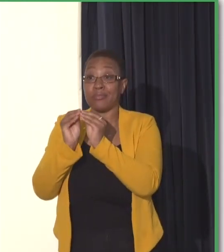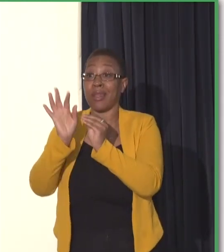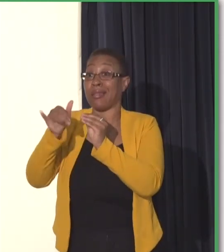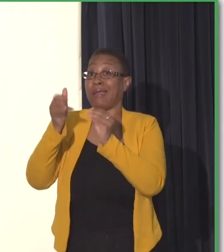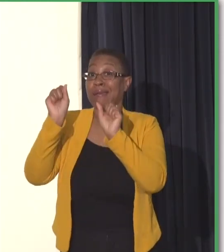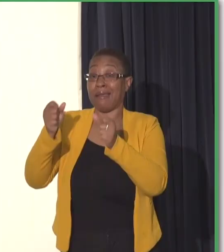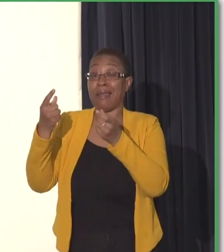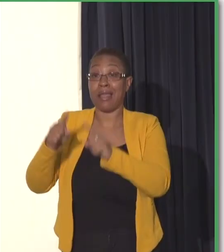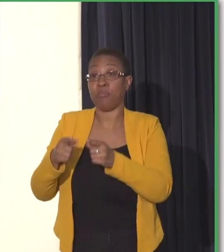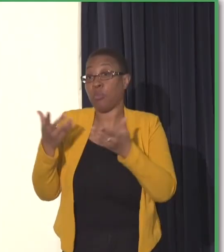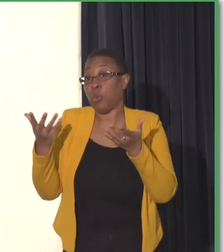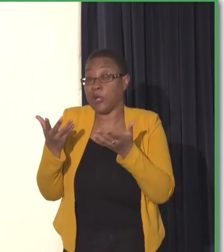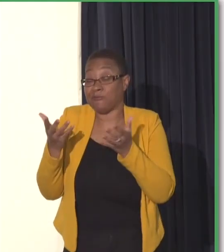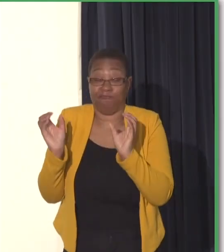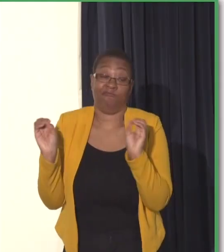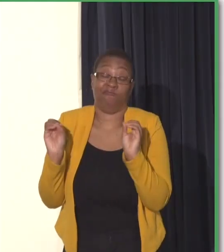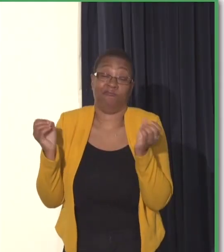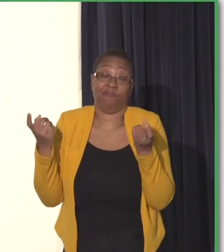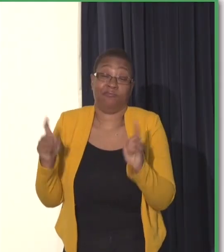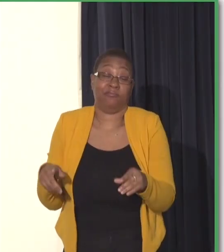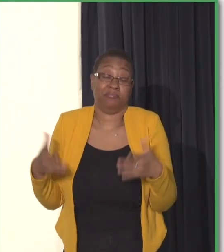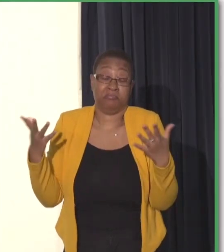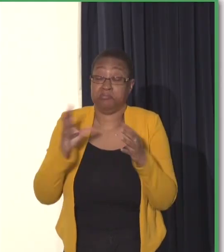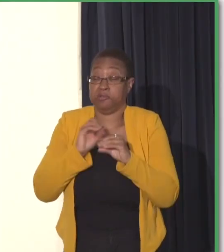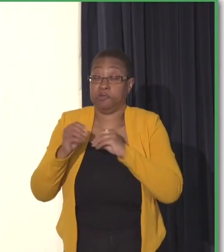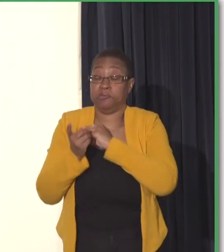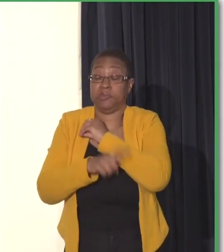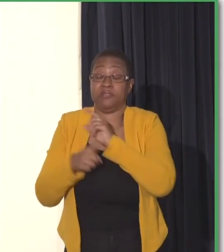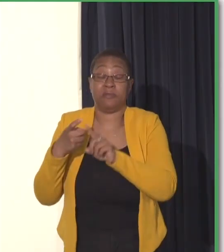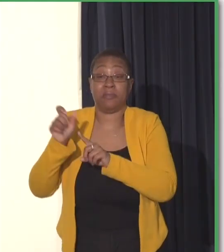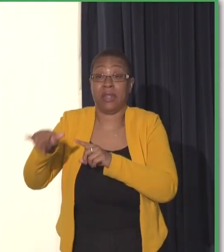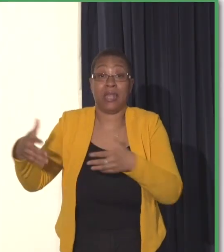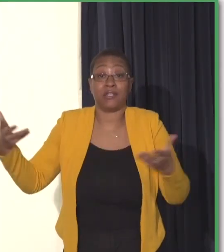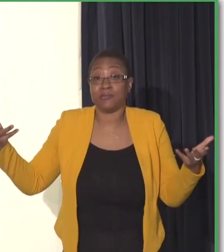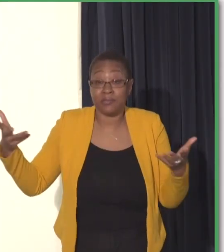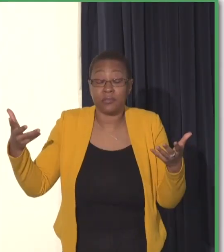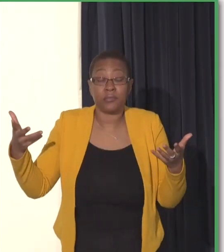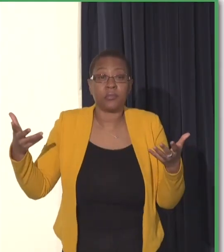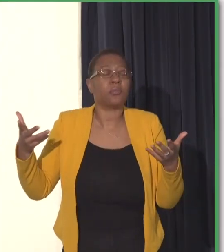result in absolutely nothing happening. So,